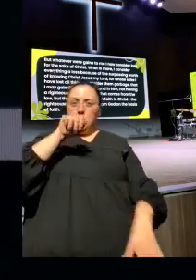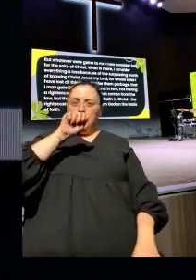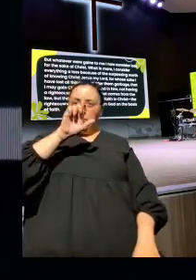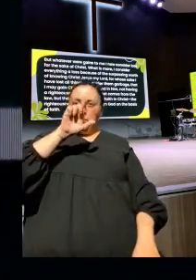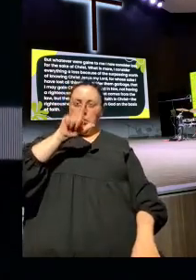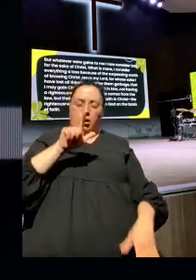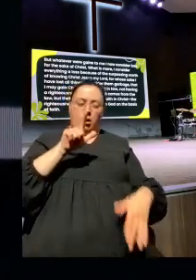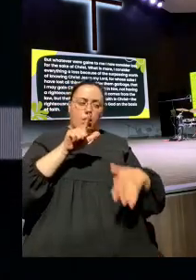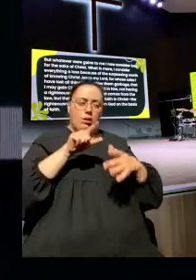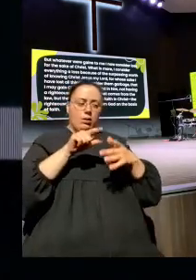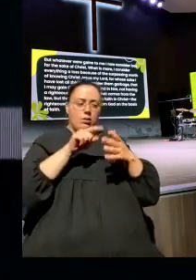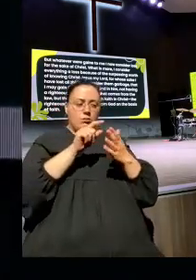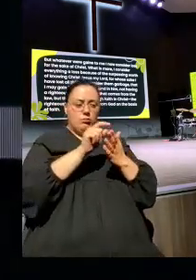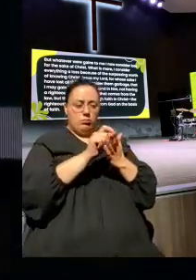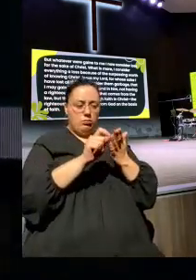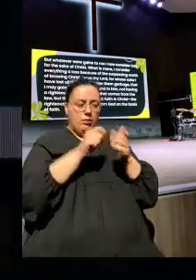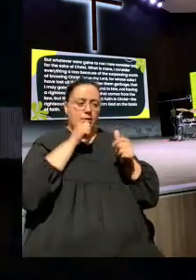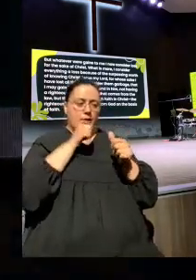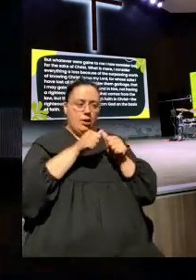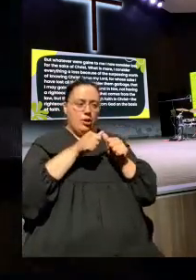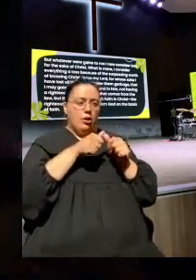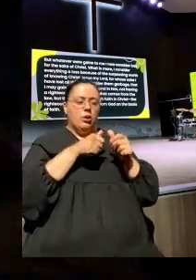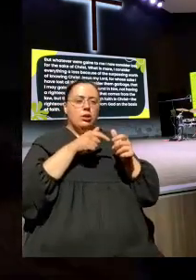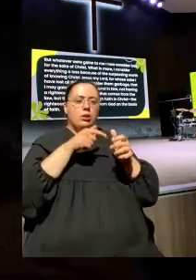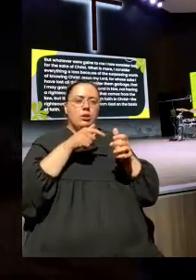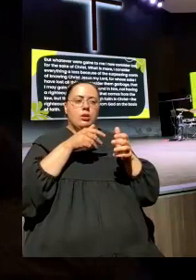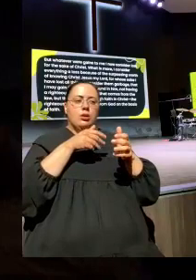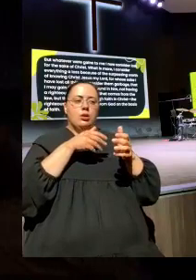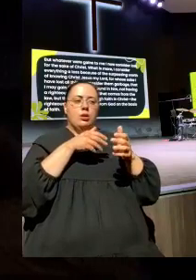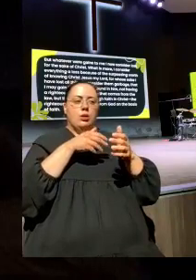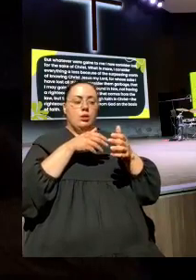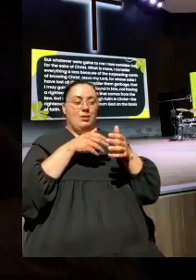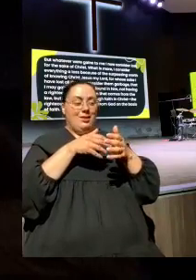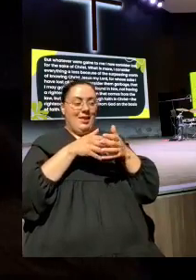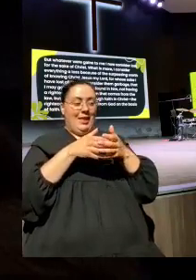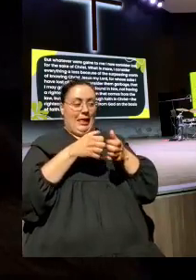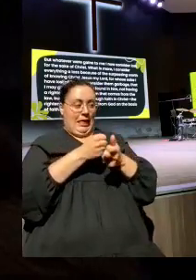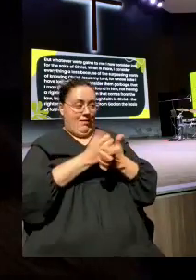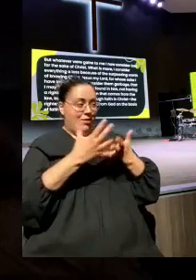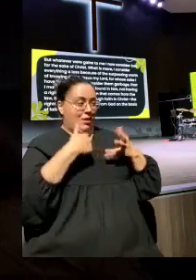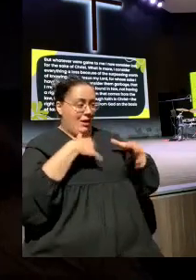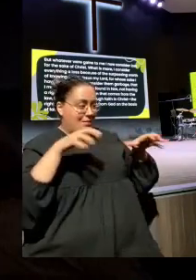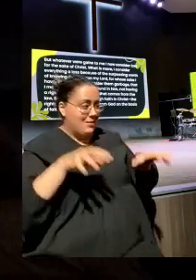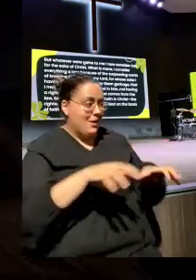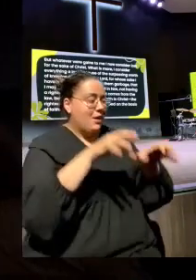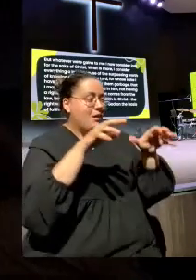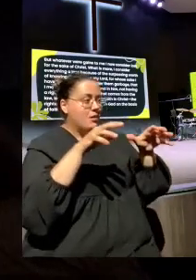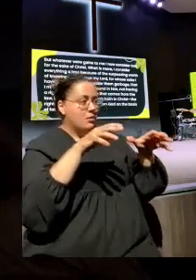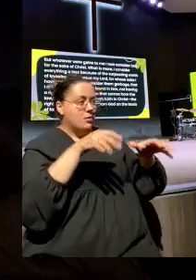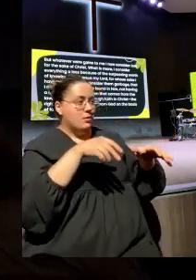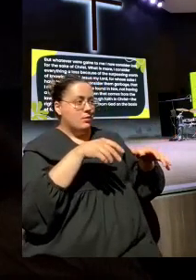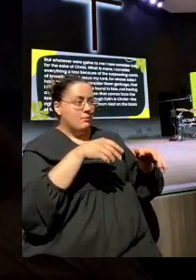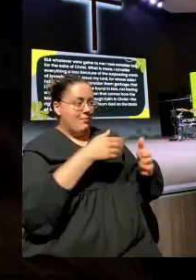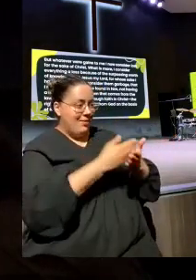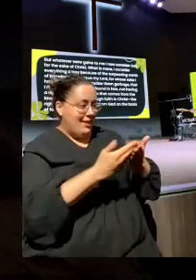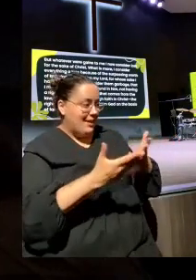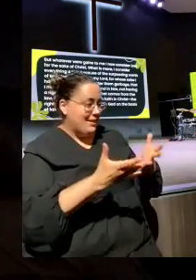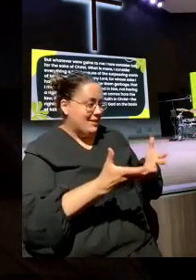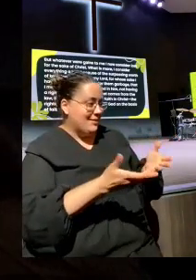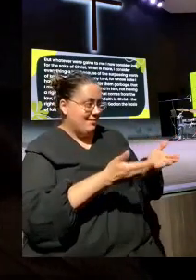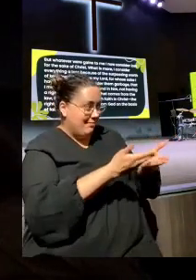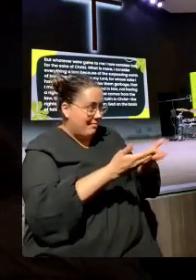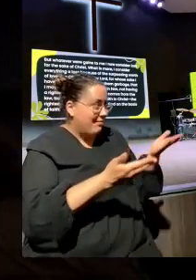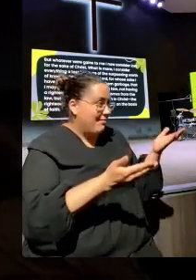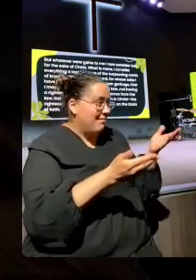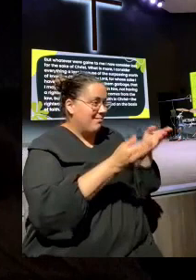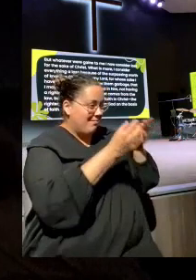letter, Paul wrote this. But whatever were gains to me, I now consider loss for the sake of Christ. What is more, I consider everything